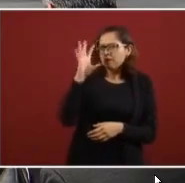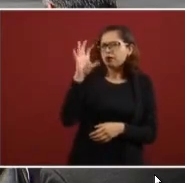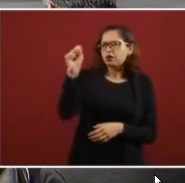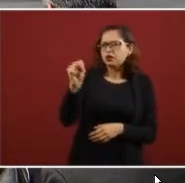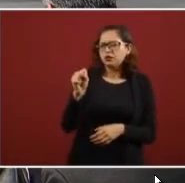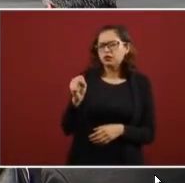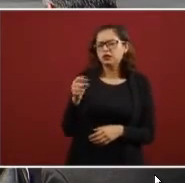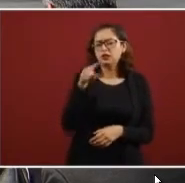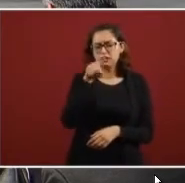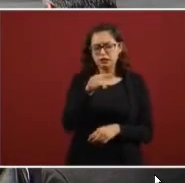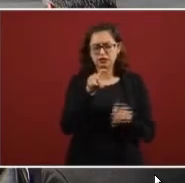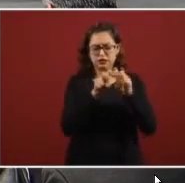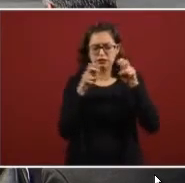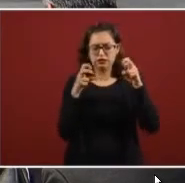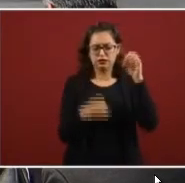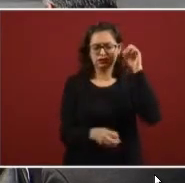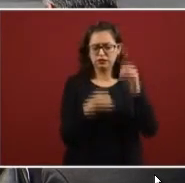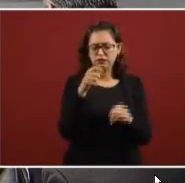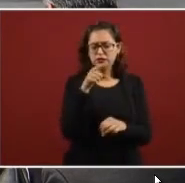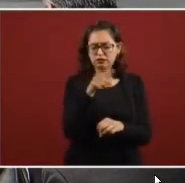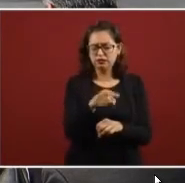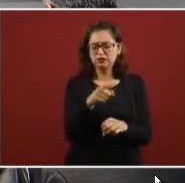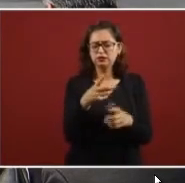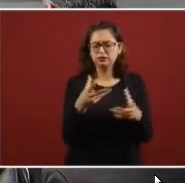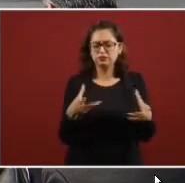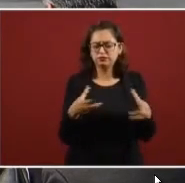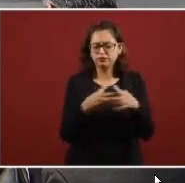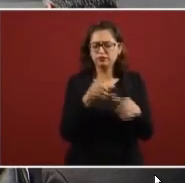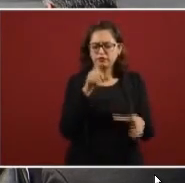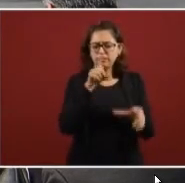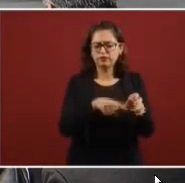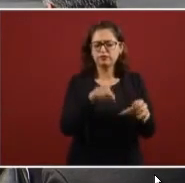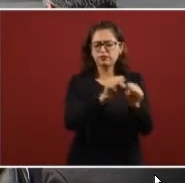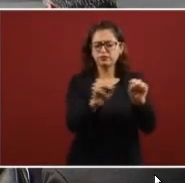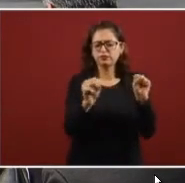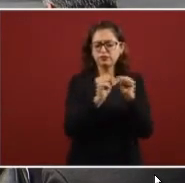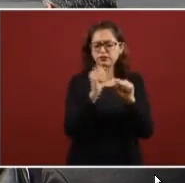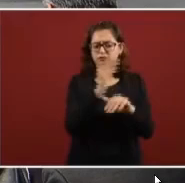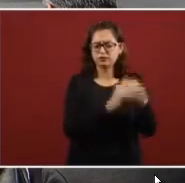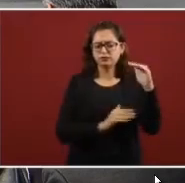question regarding this magistrate.